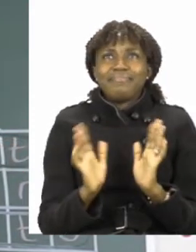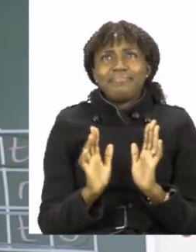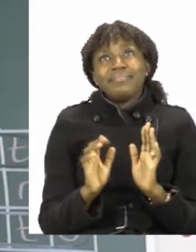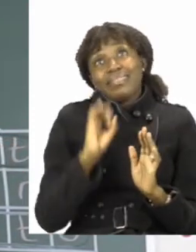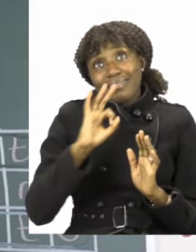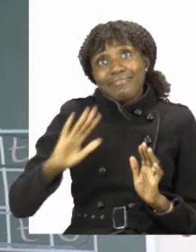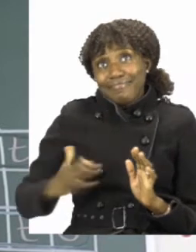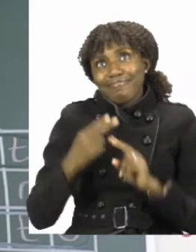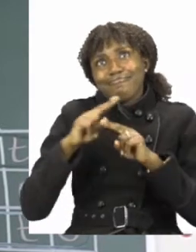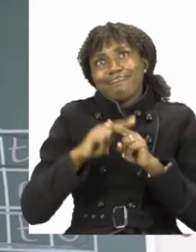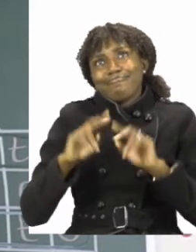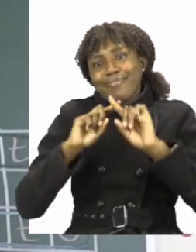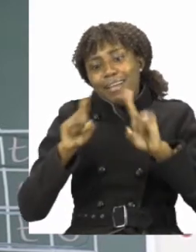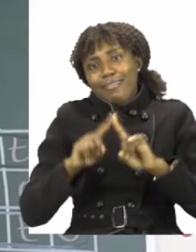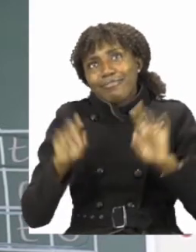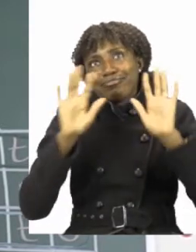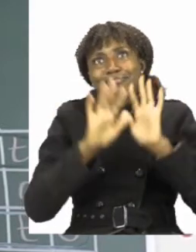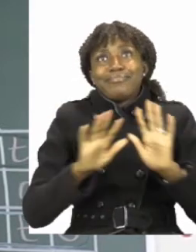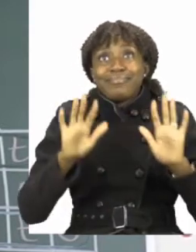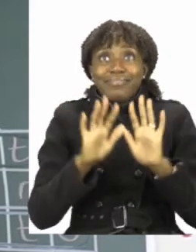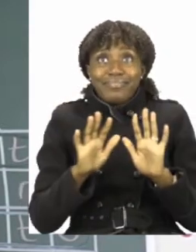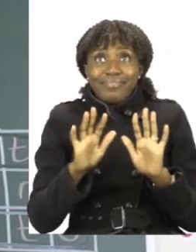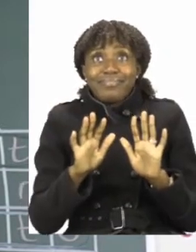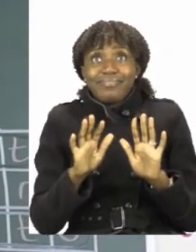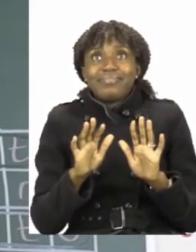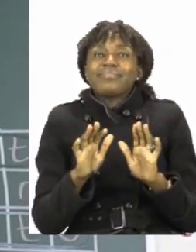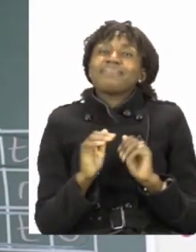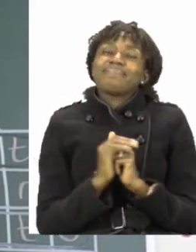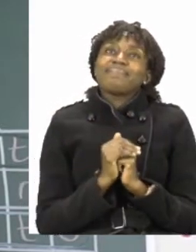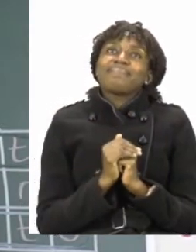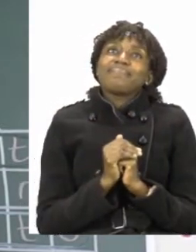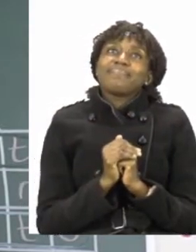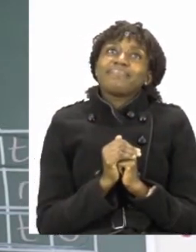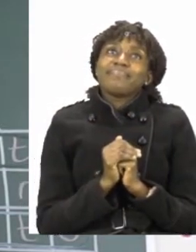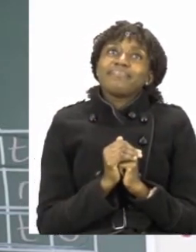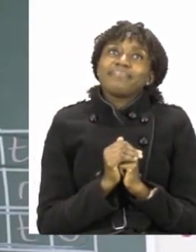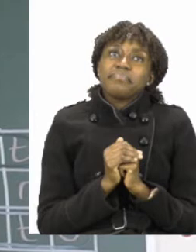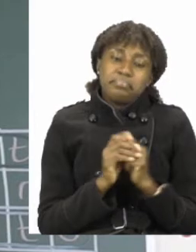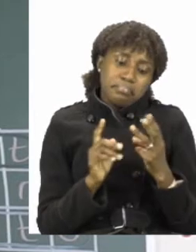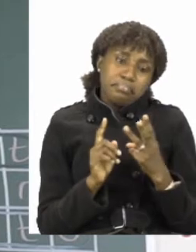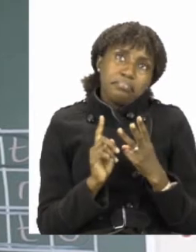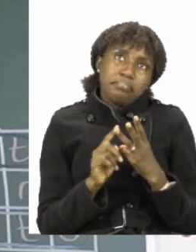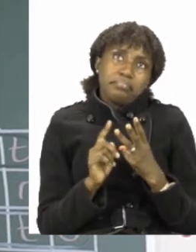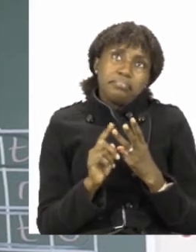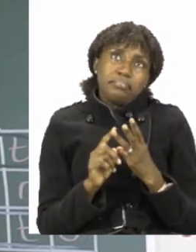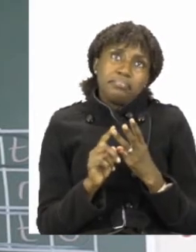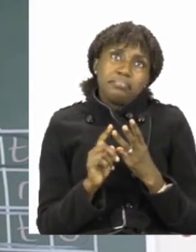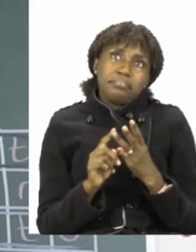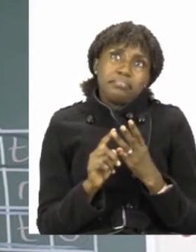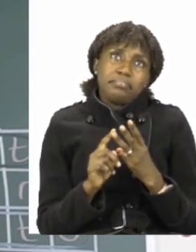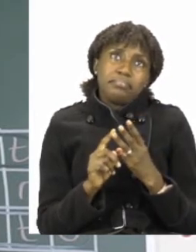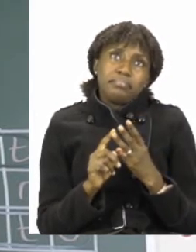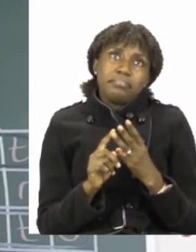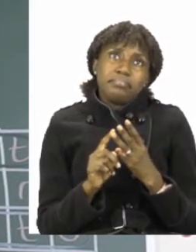different colors. Make sure that your circling is nice and neat around the letters. Try hard not to circle the letters